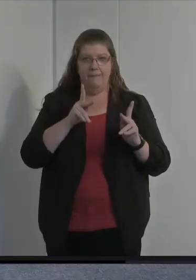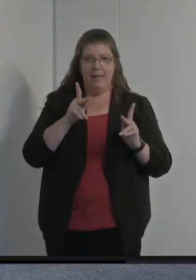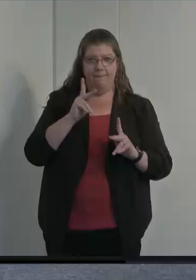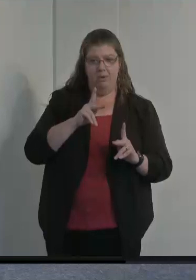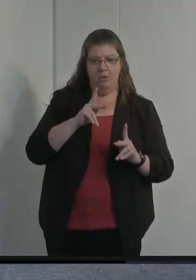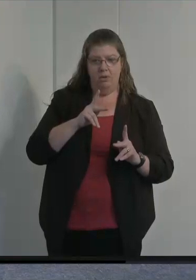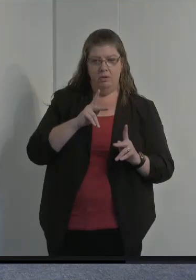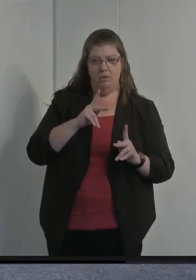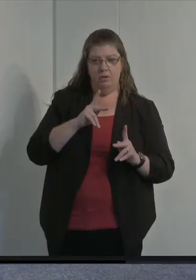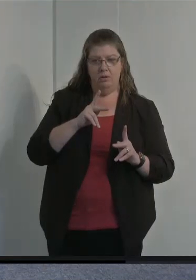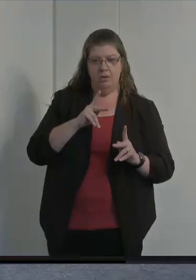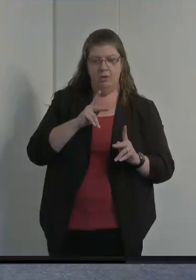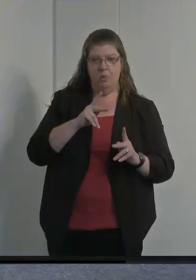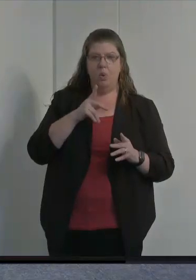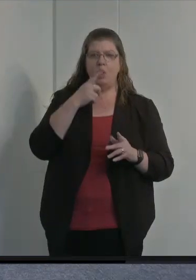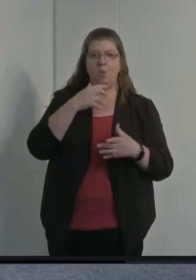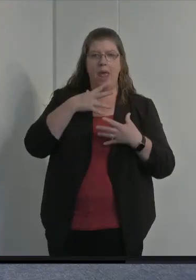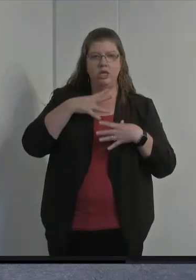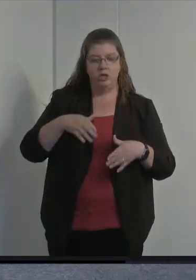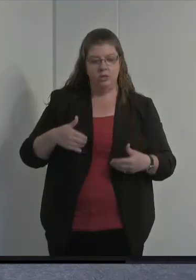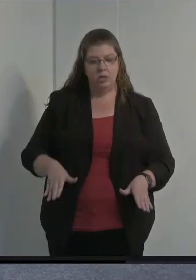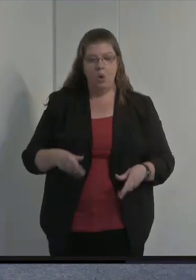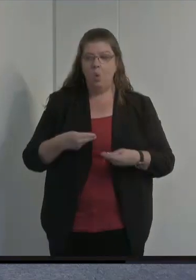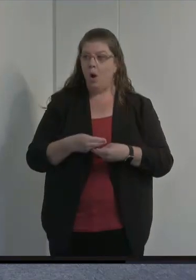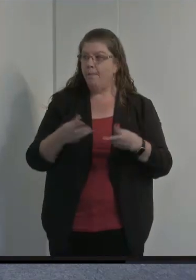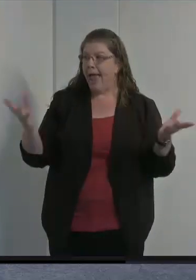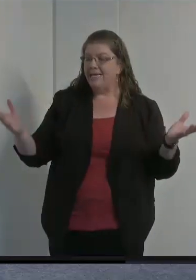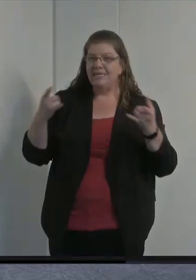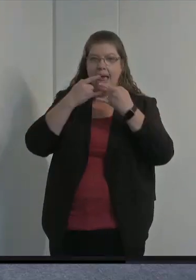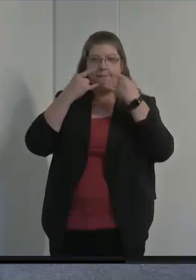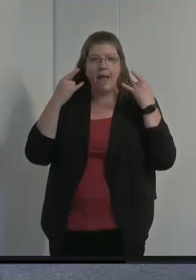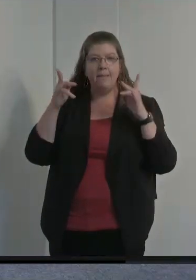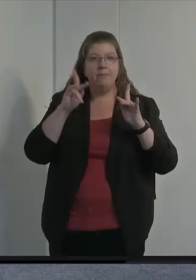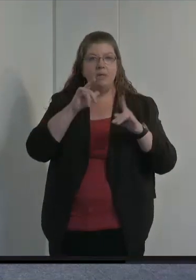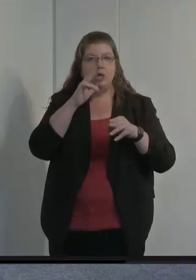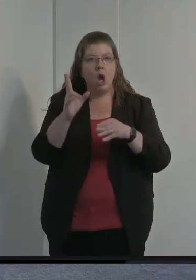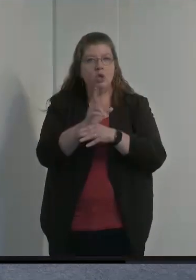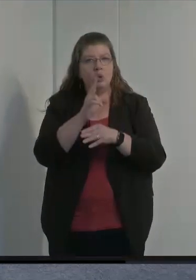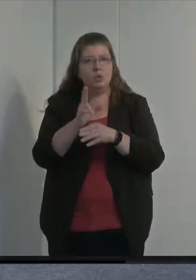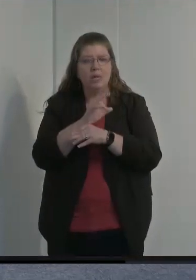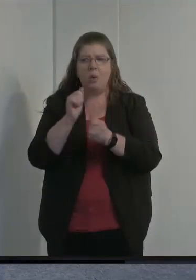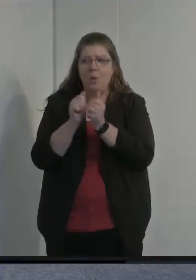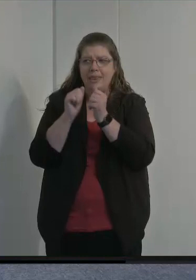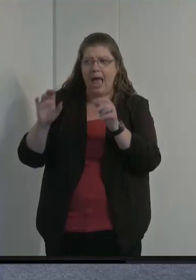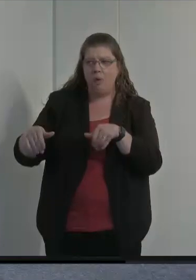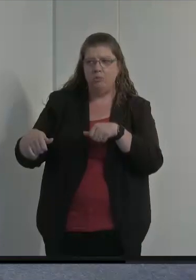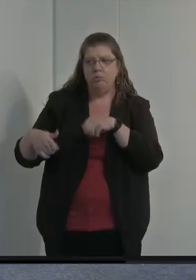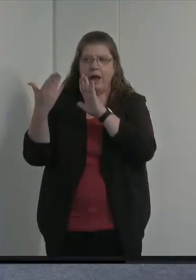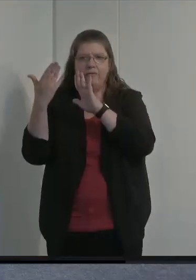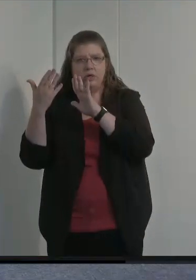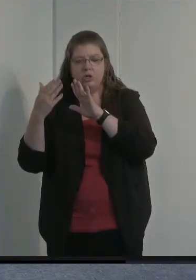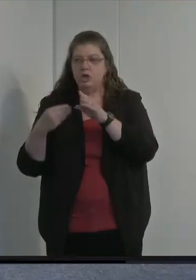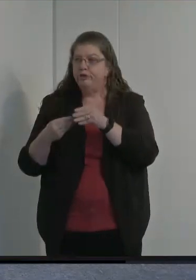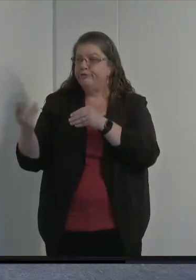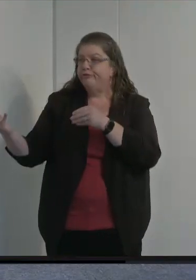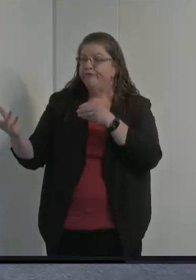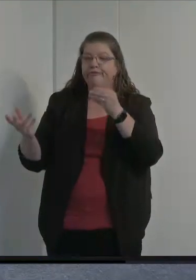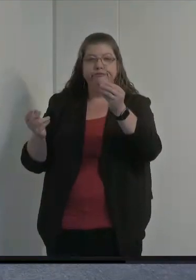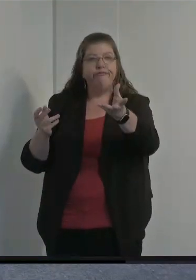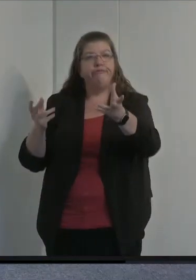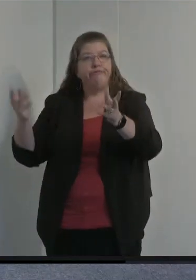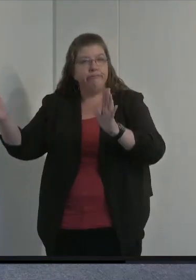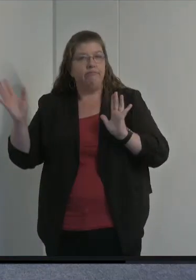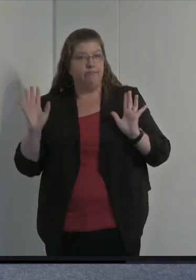pants passing out masks to people who aren't using them in a very non-confrontational way, not cops with guns and